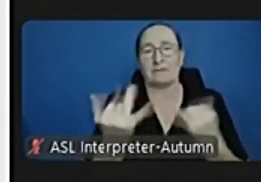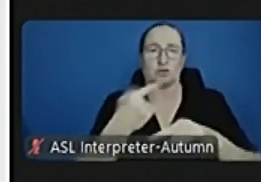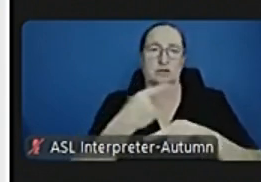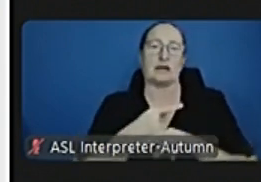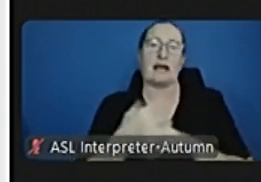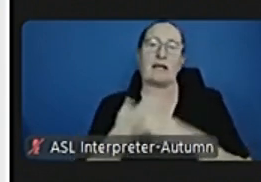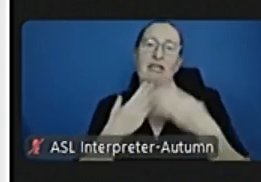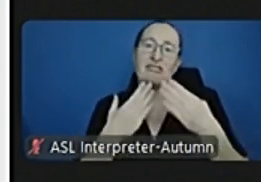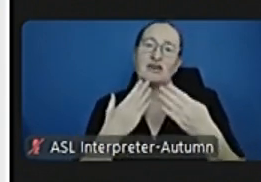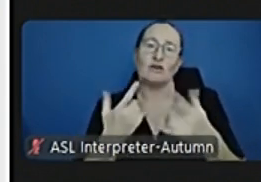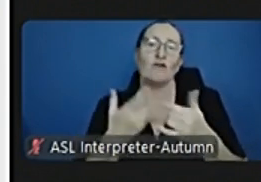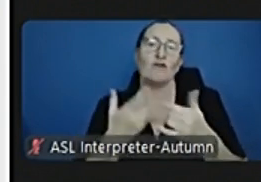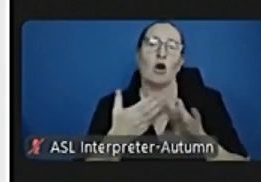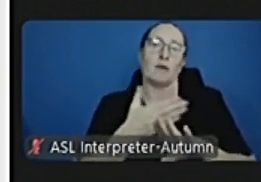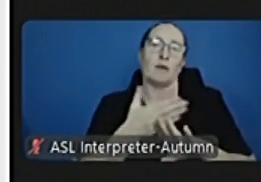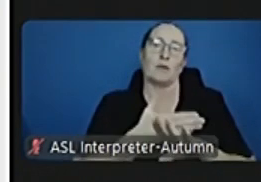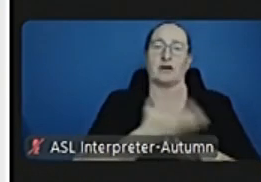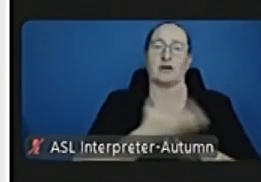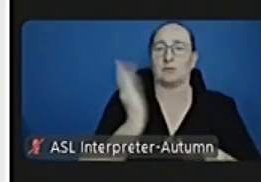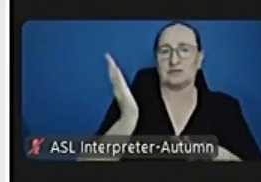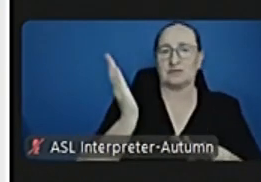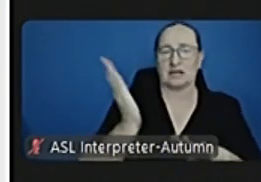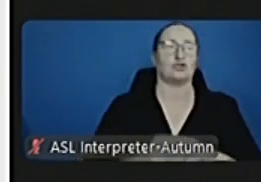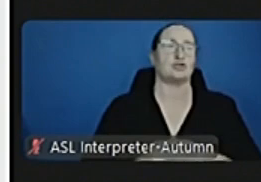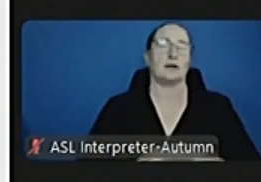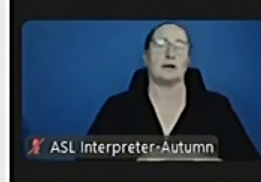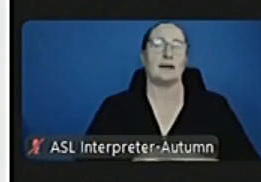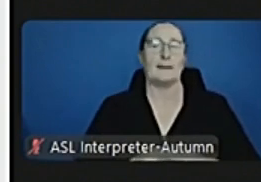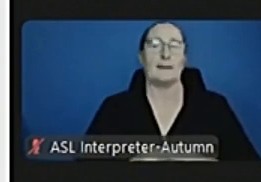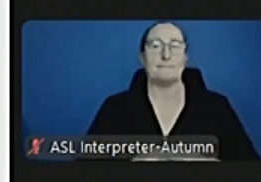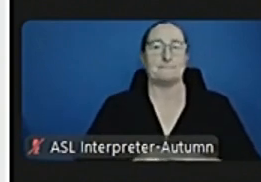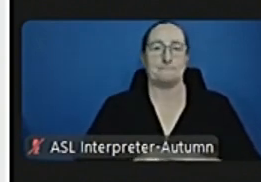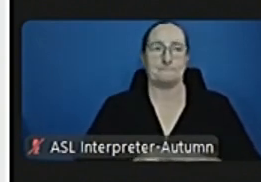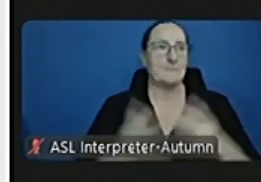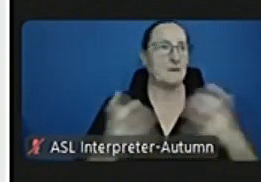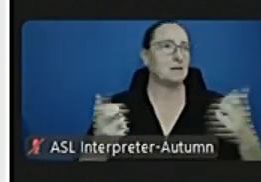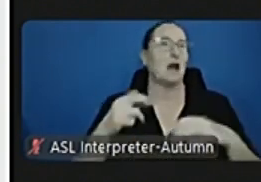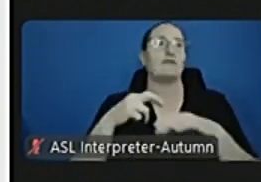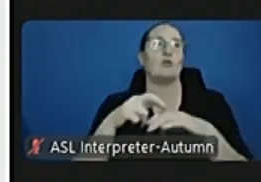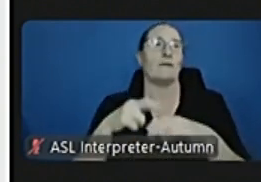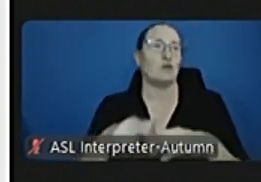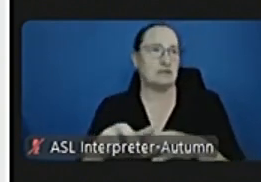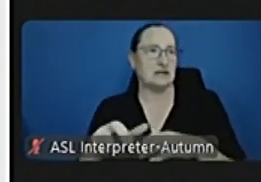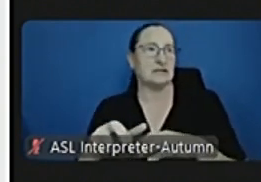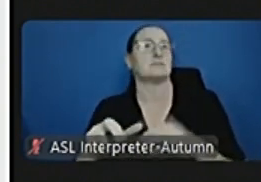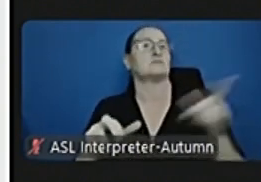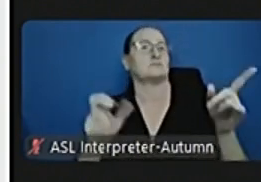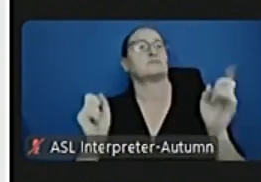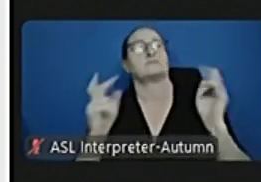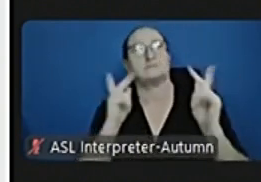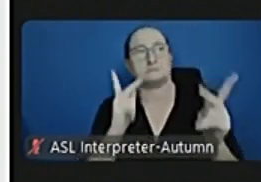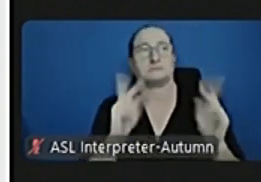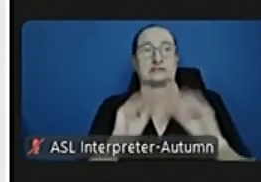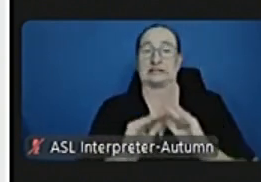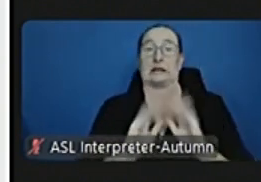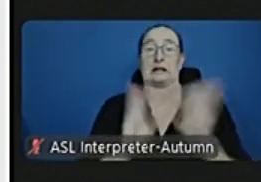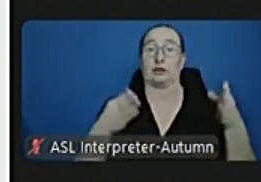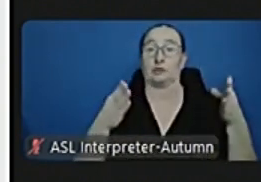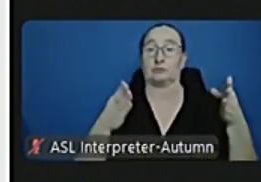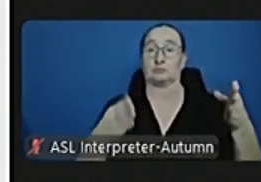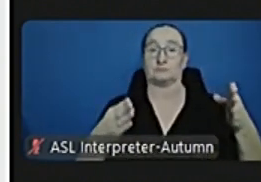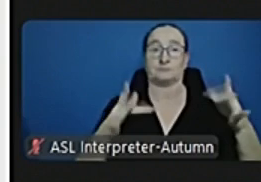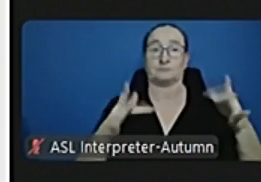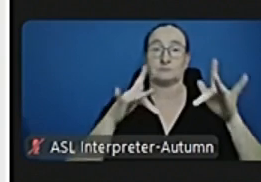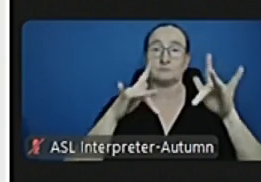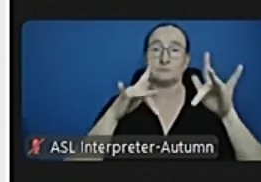all the previous presenters. So a lot of references there. We can see clearer now, can't we? There's a